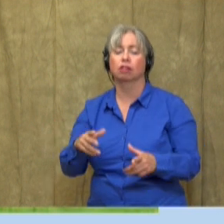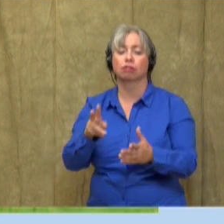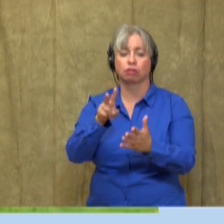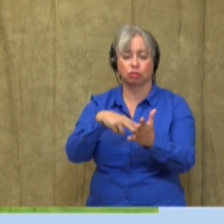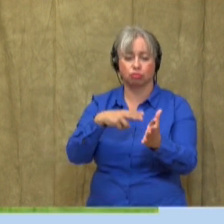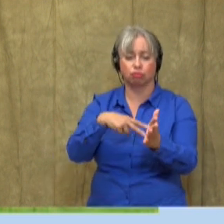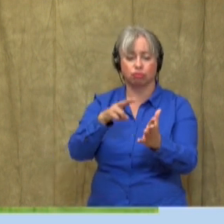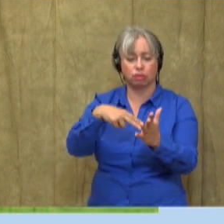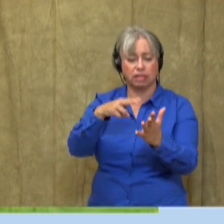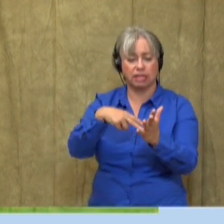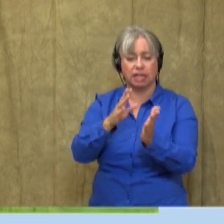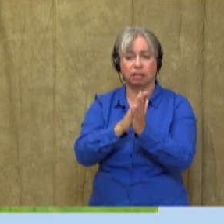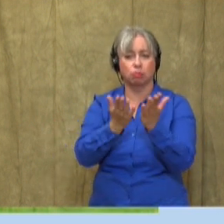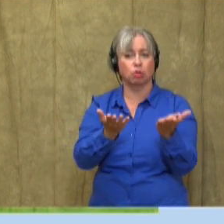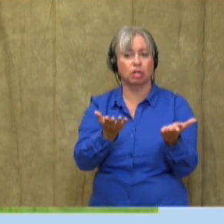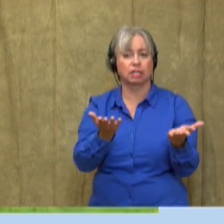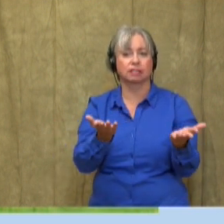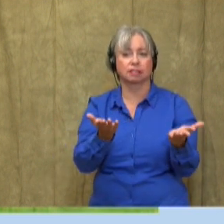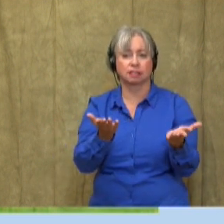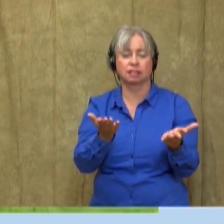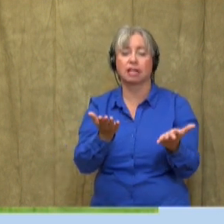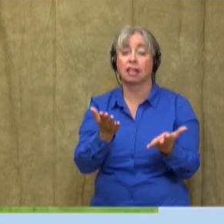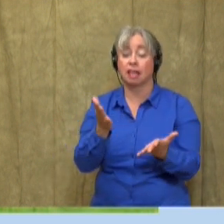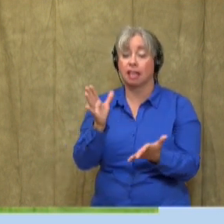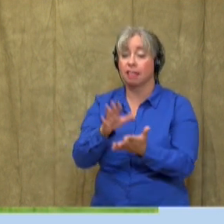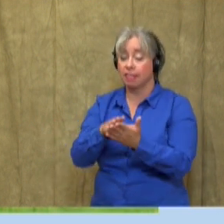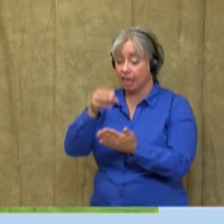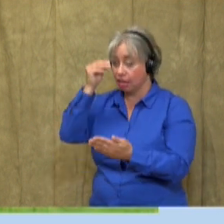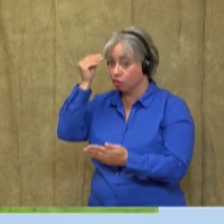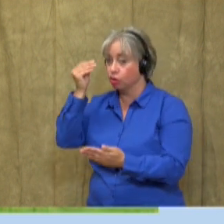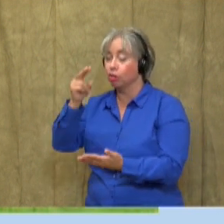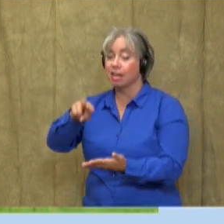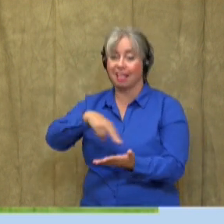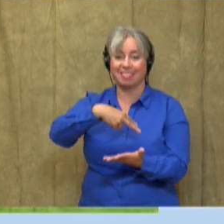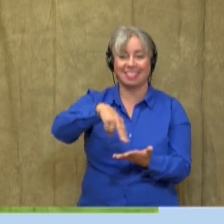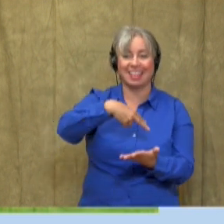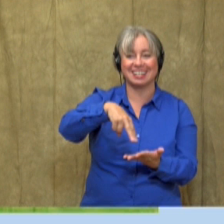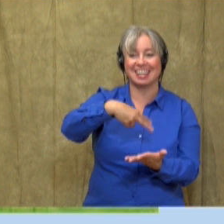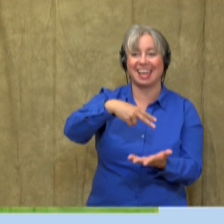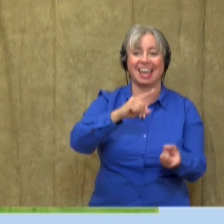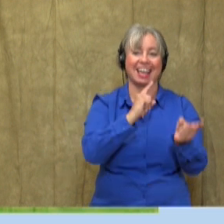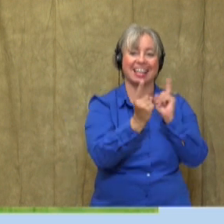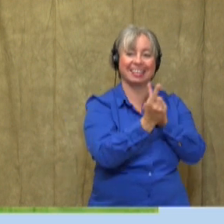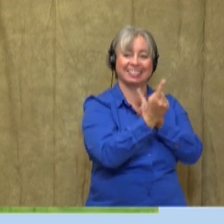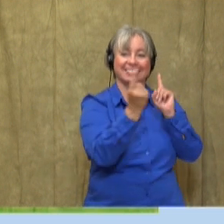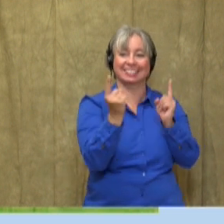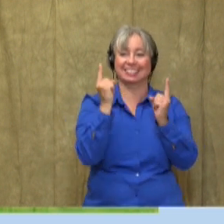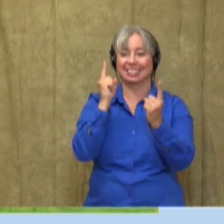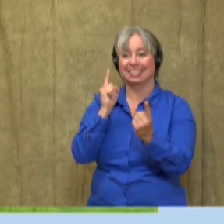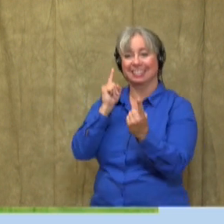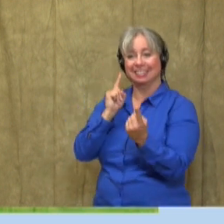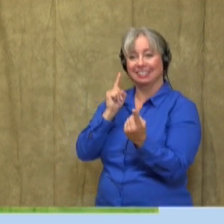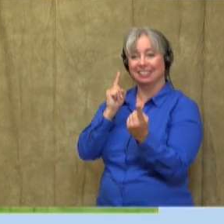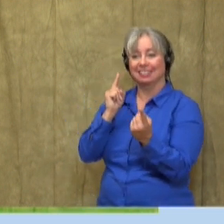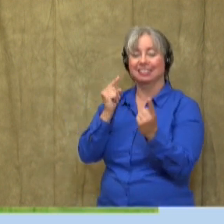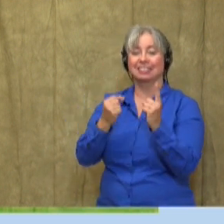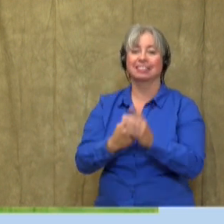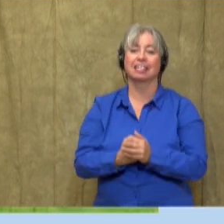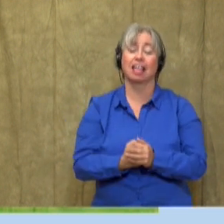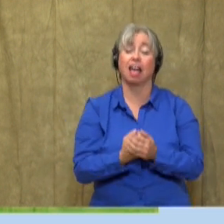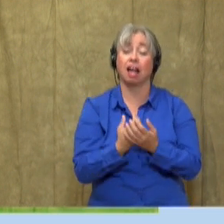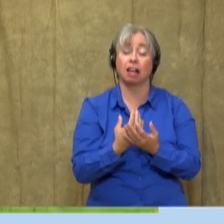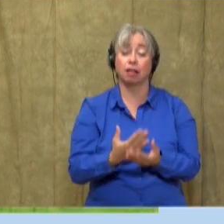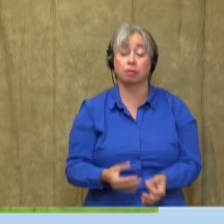Believe it or not, they even learned how to dance, because who wants a knight that can't show well in court? Because it was very